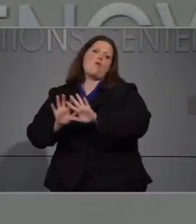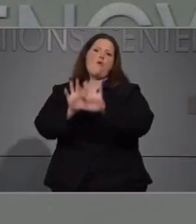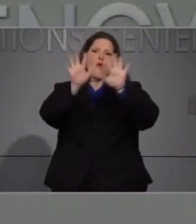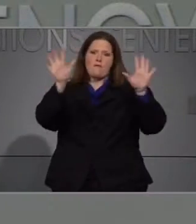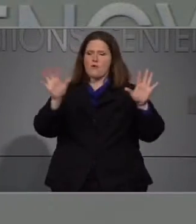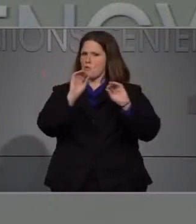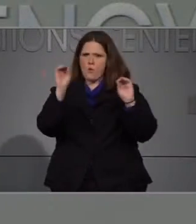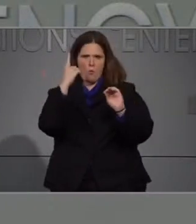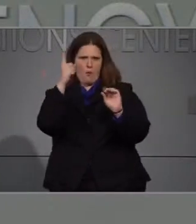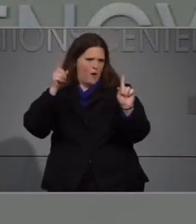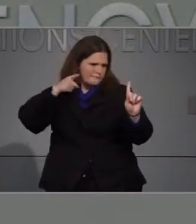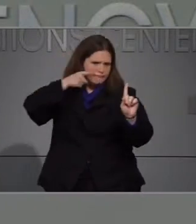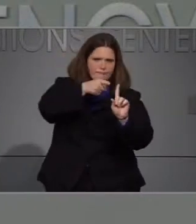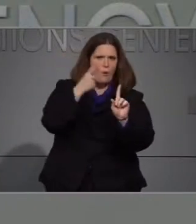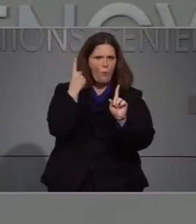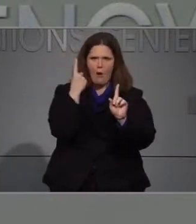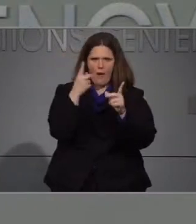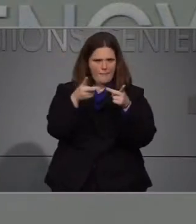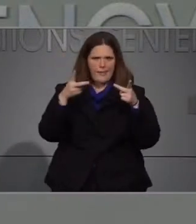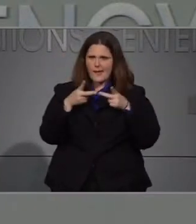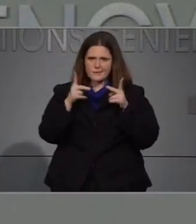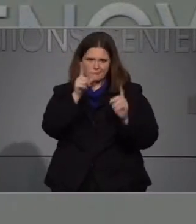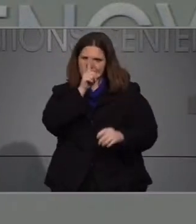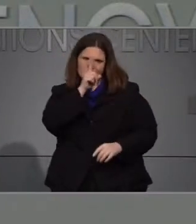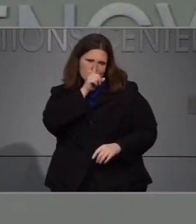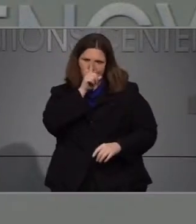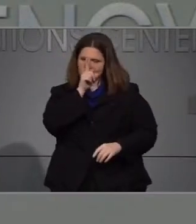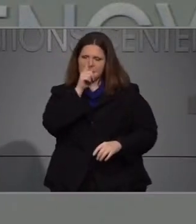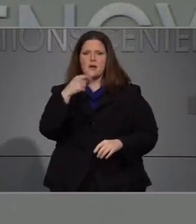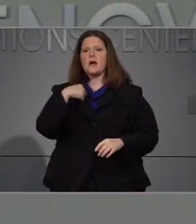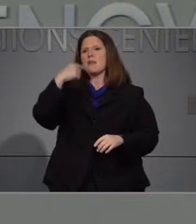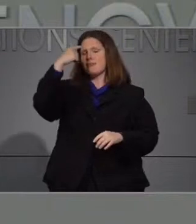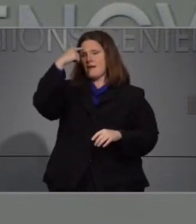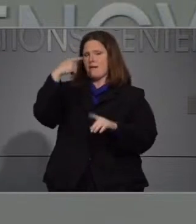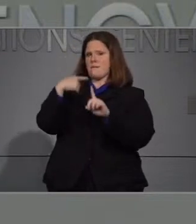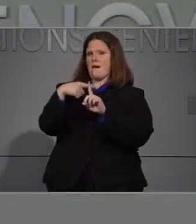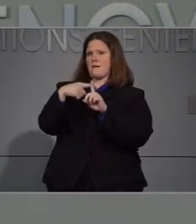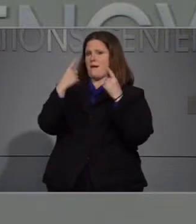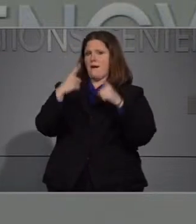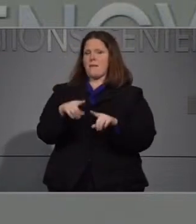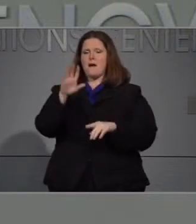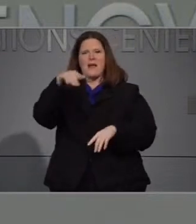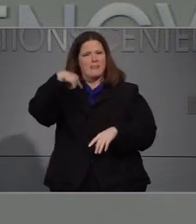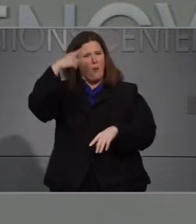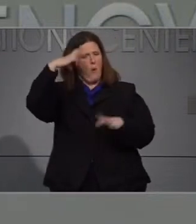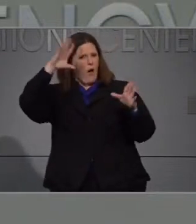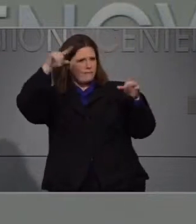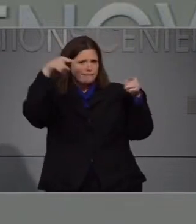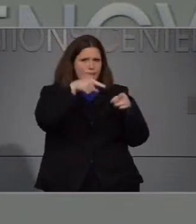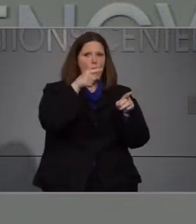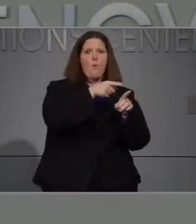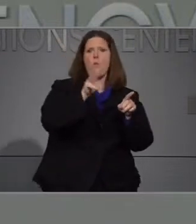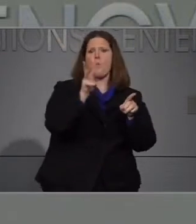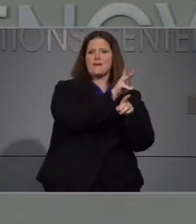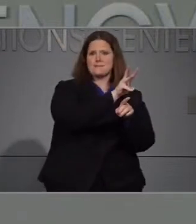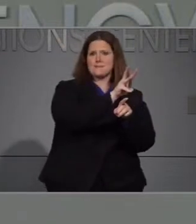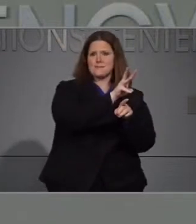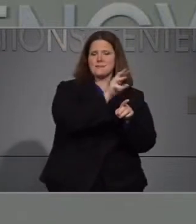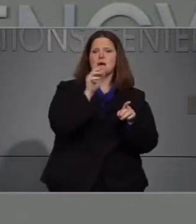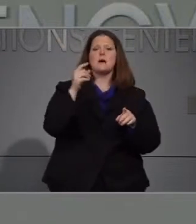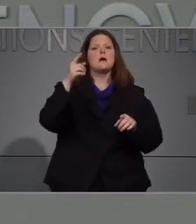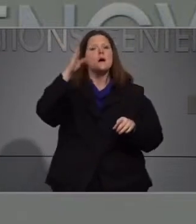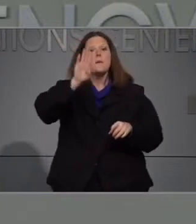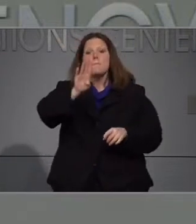here. Probably, like I said, the best is happening out in west part of our state, but we still have counties like